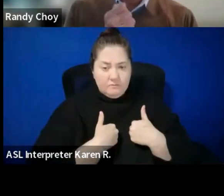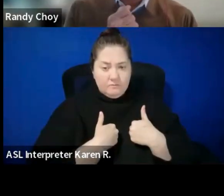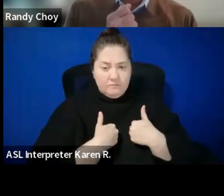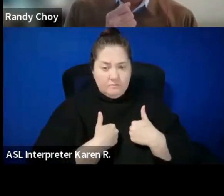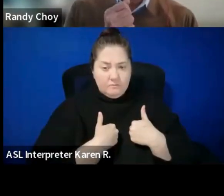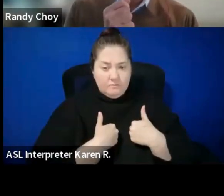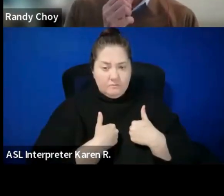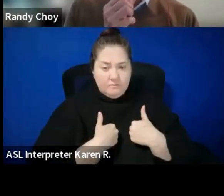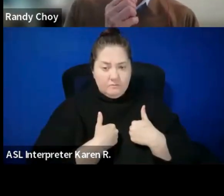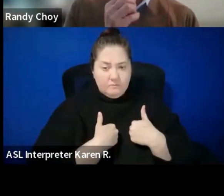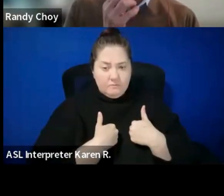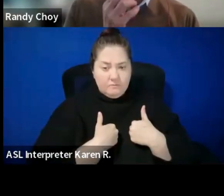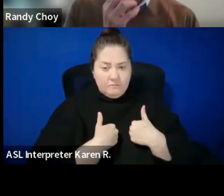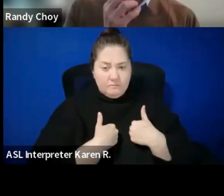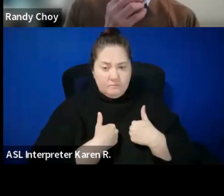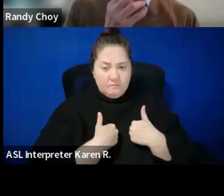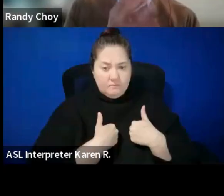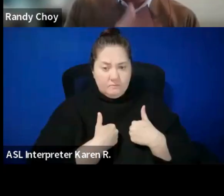active